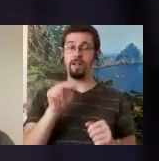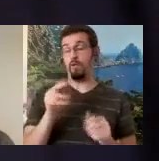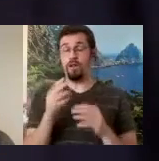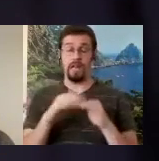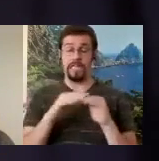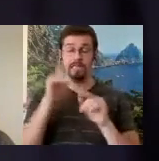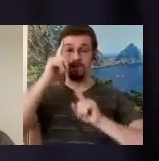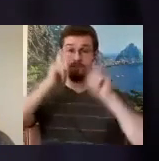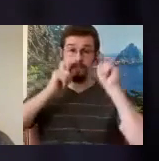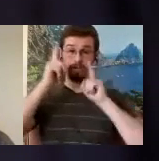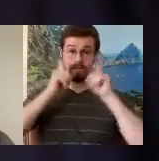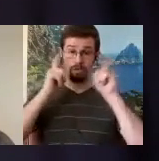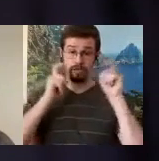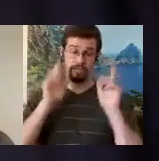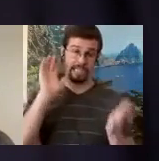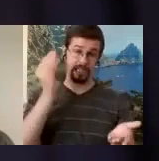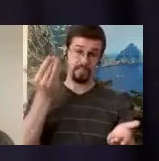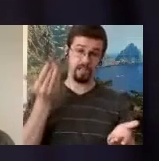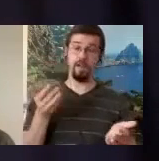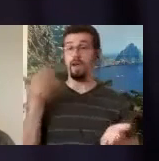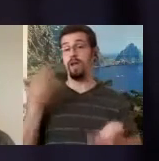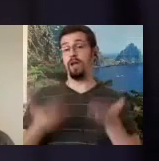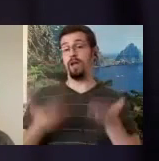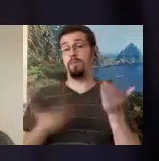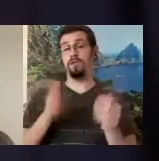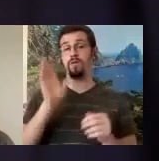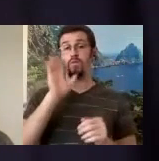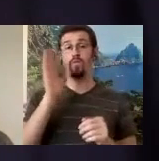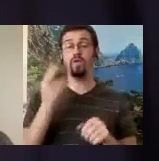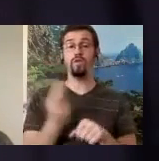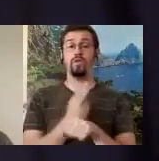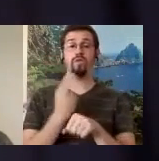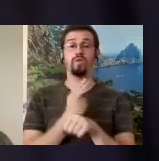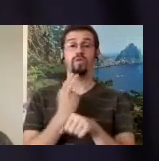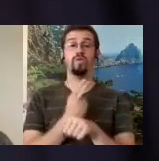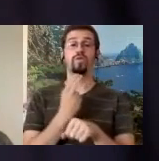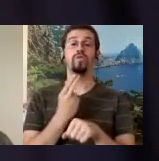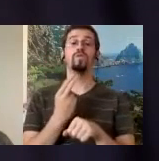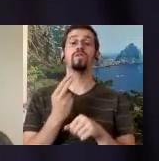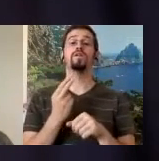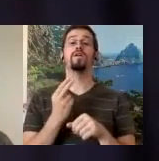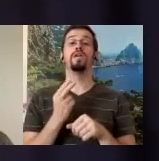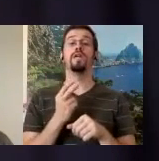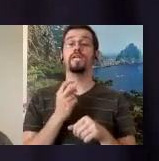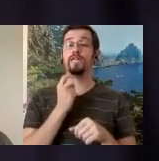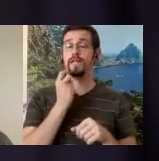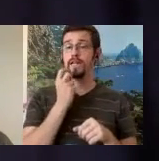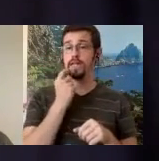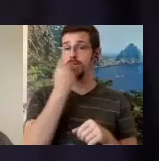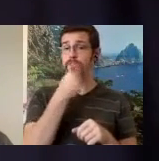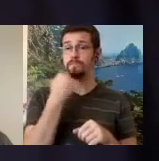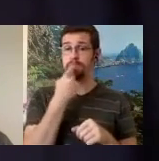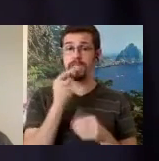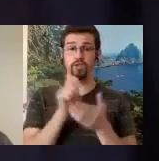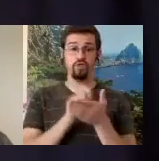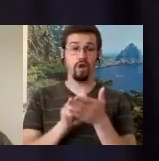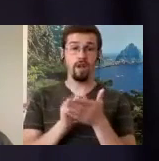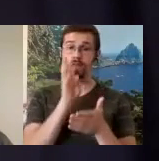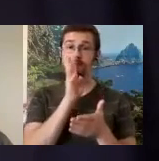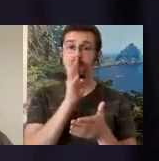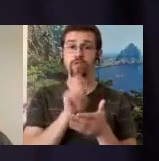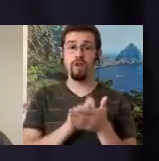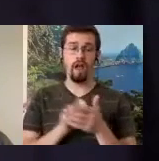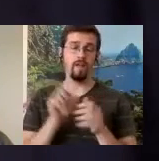And who knows, you might even want to use speech writing at some point if you're really showing vowels and the IPA